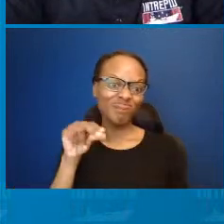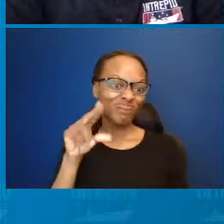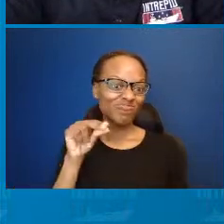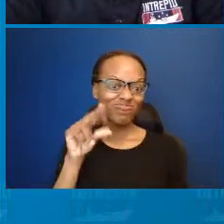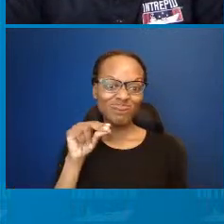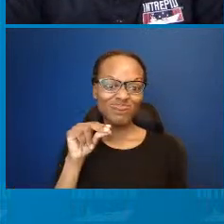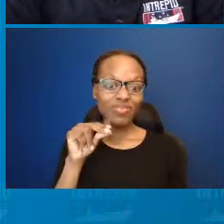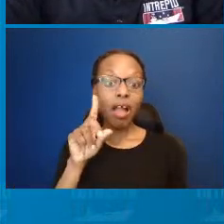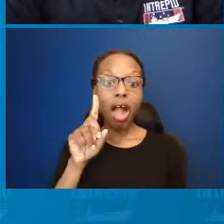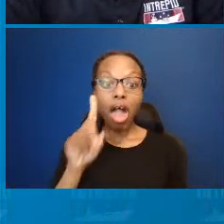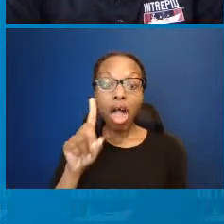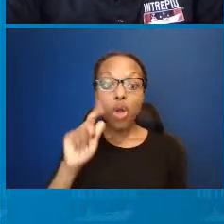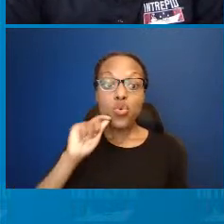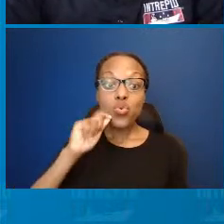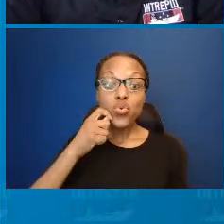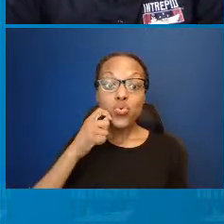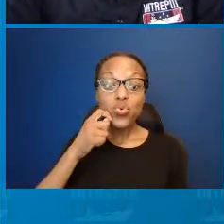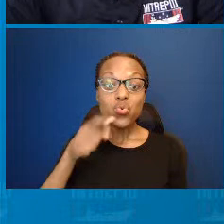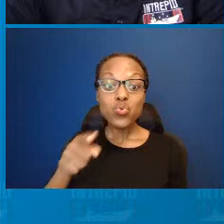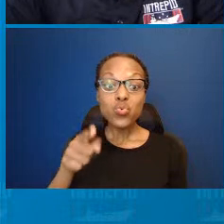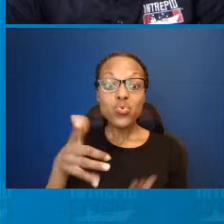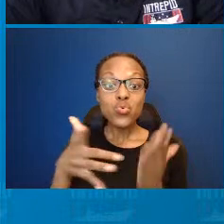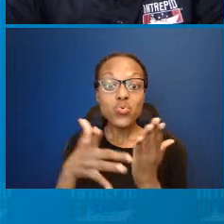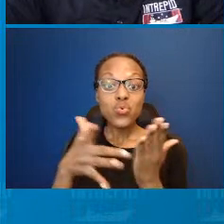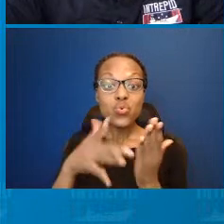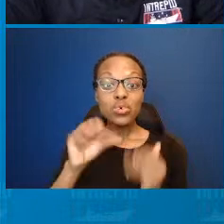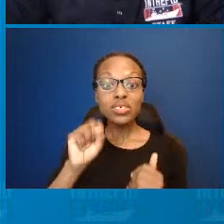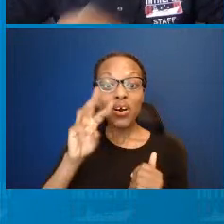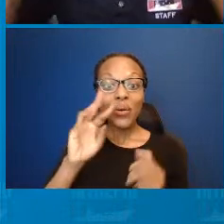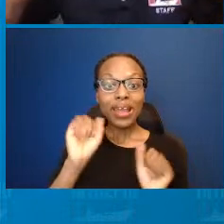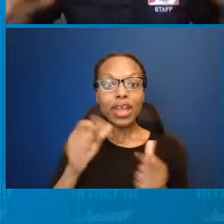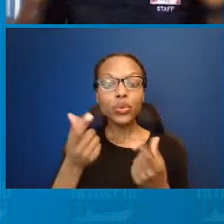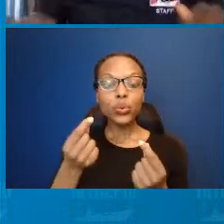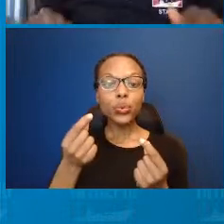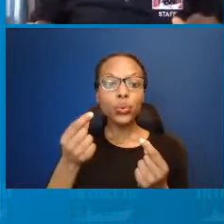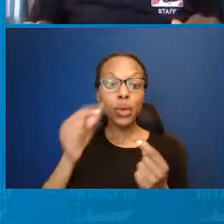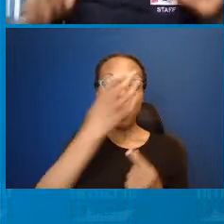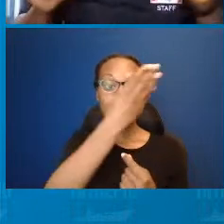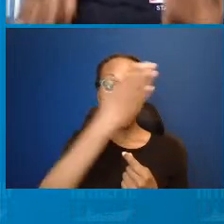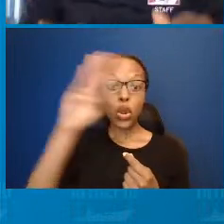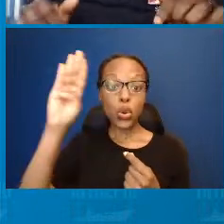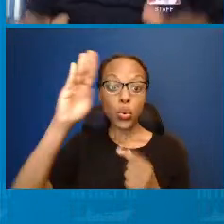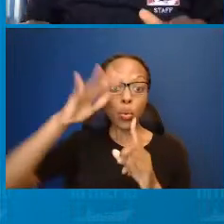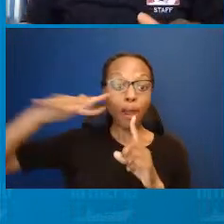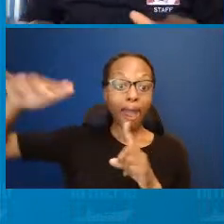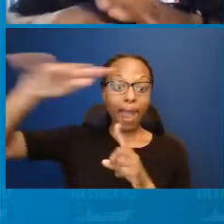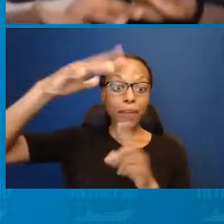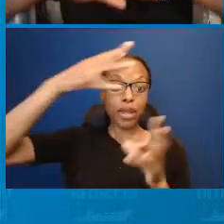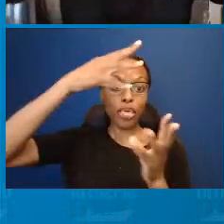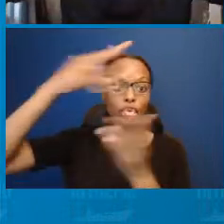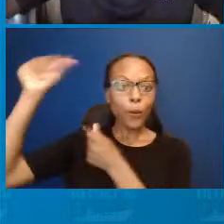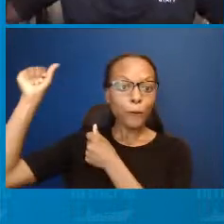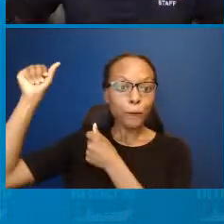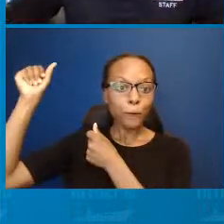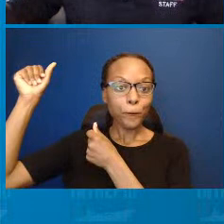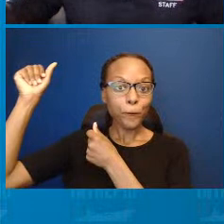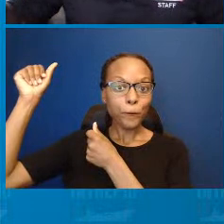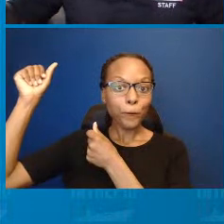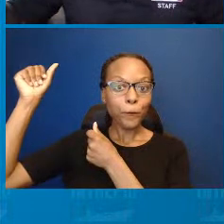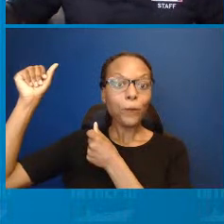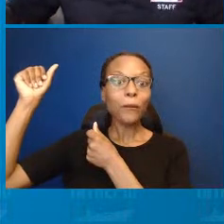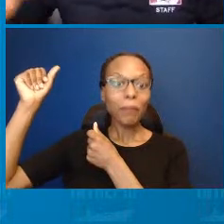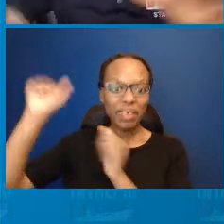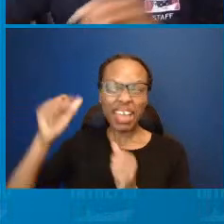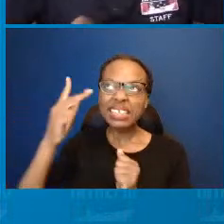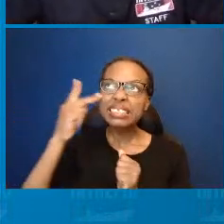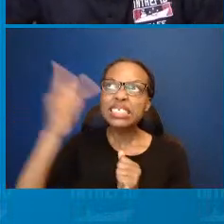rid of our atmosphere, and we can see what the stars look like right now. Because, ladies and gentlemen, the stars are always out,